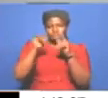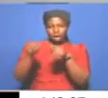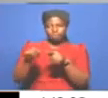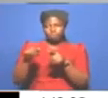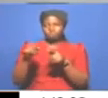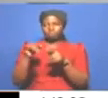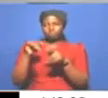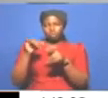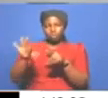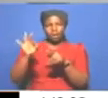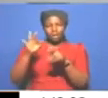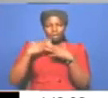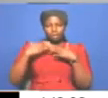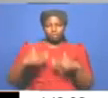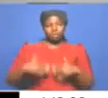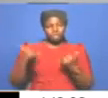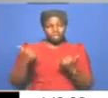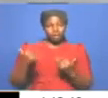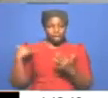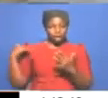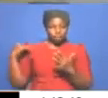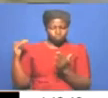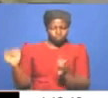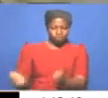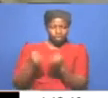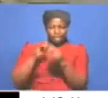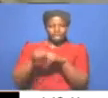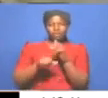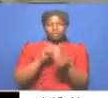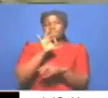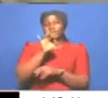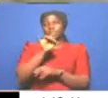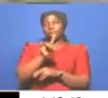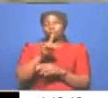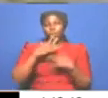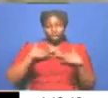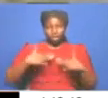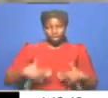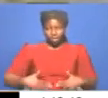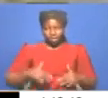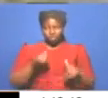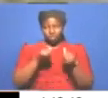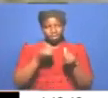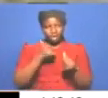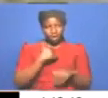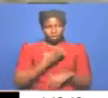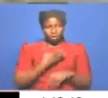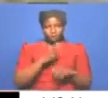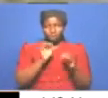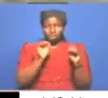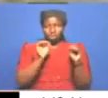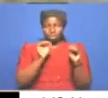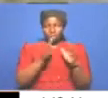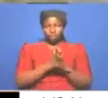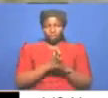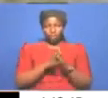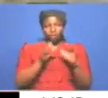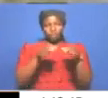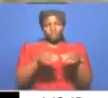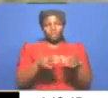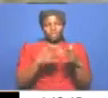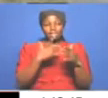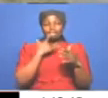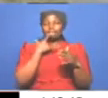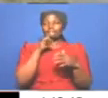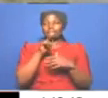tumetoa mwili karibu 31. Ile aina wenyewe. The community alleges the